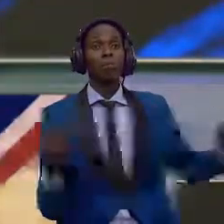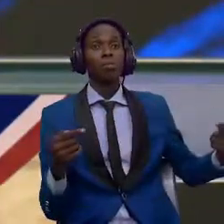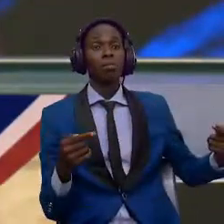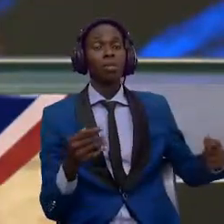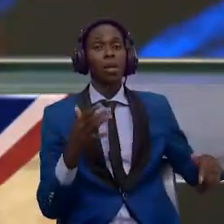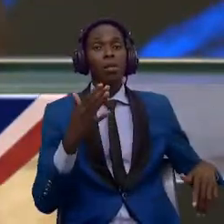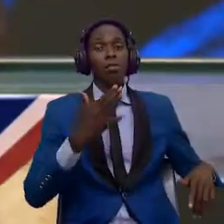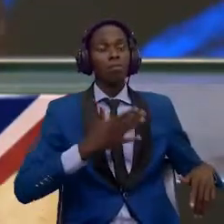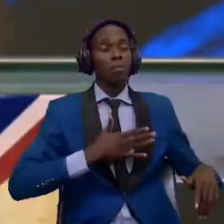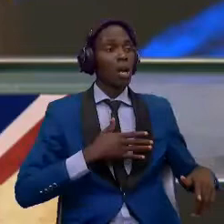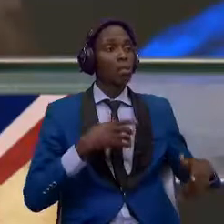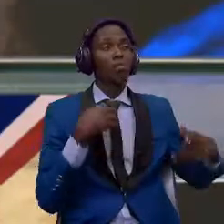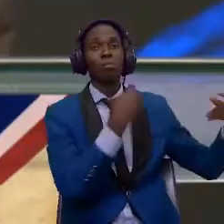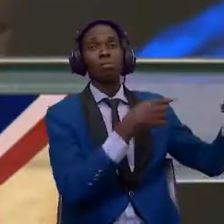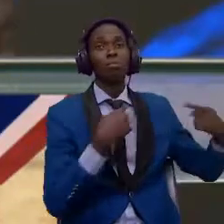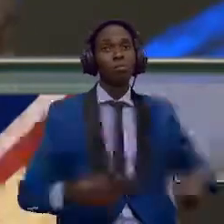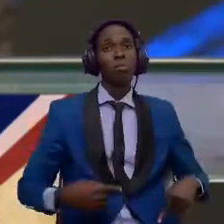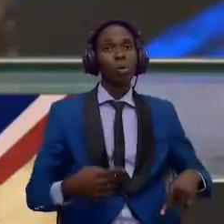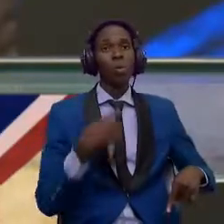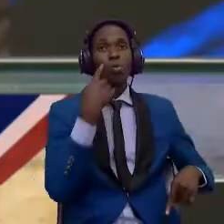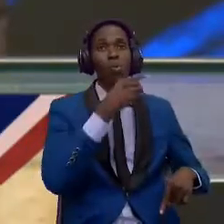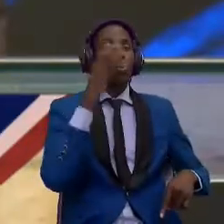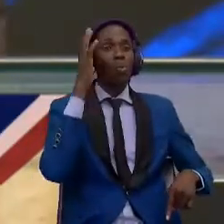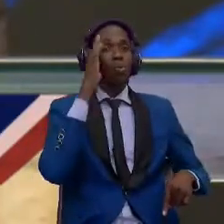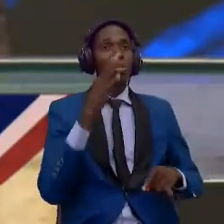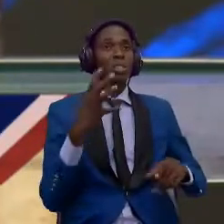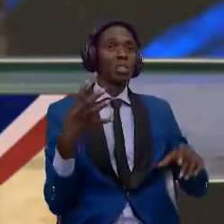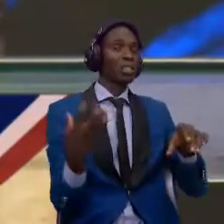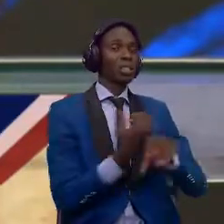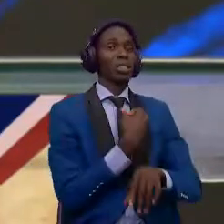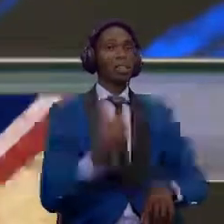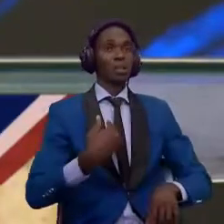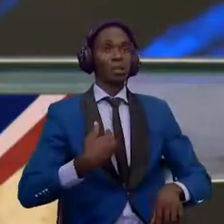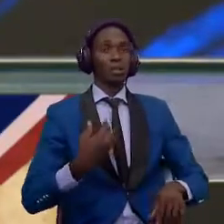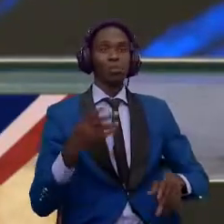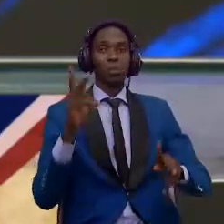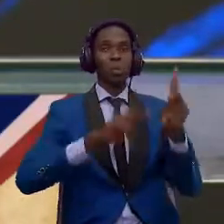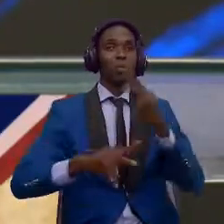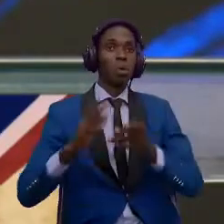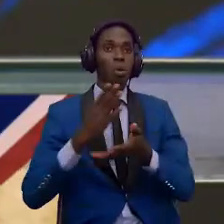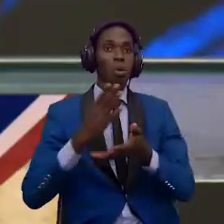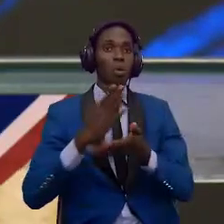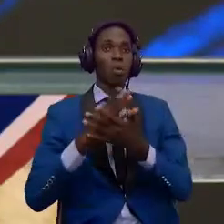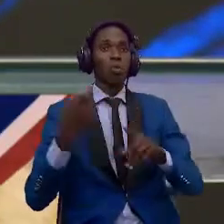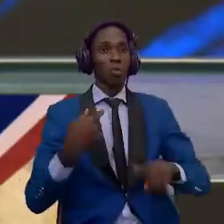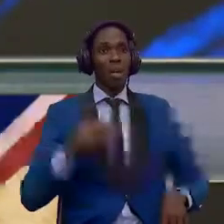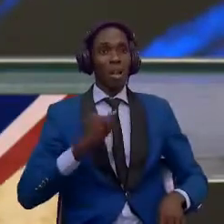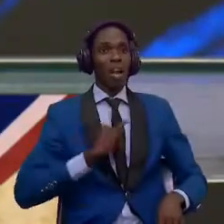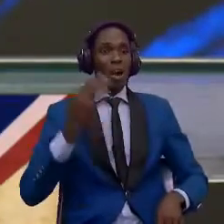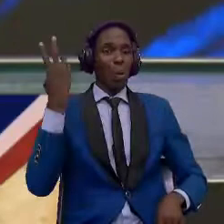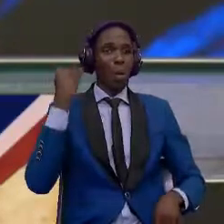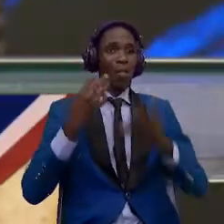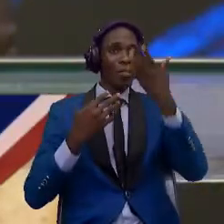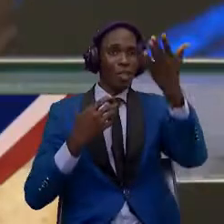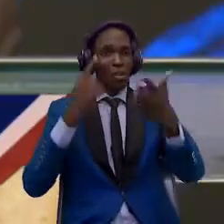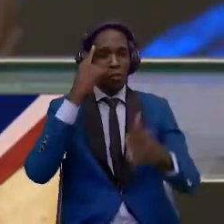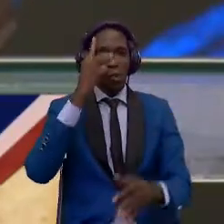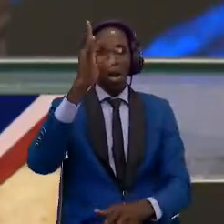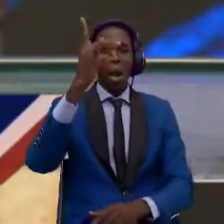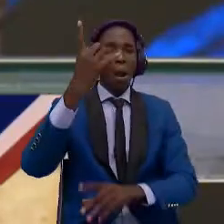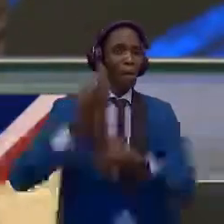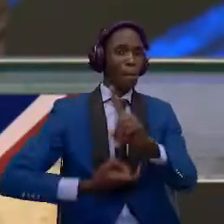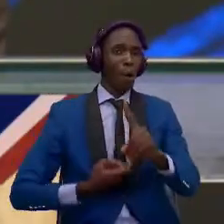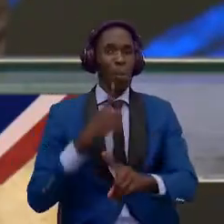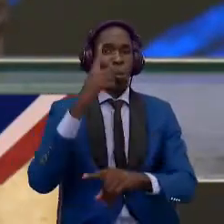the ministry away from me, and now the church is divided. And I stayed here for 18 months to plant this church. And look at